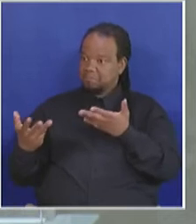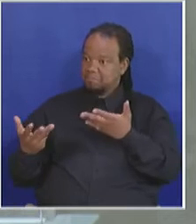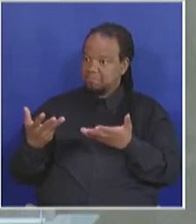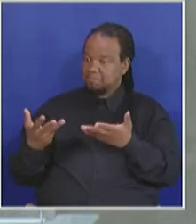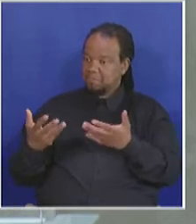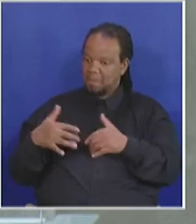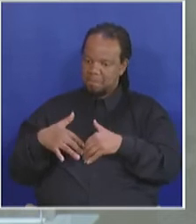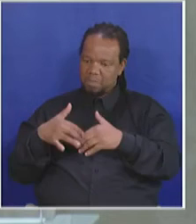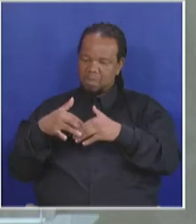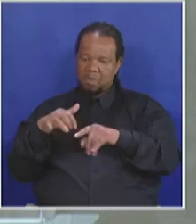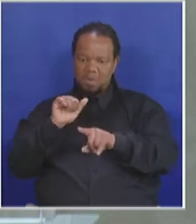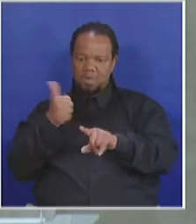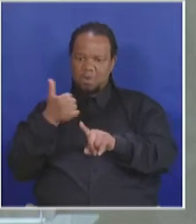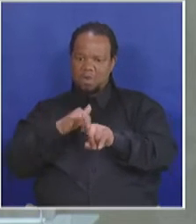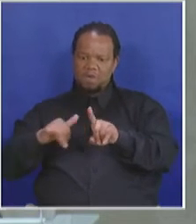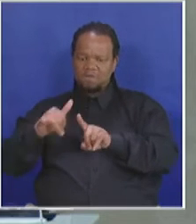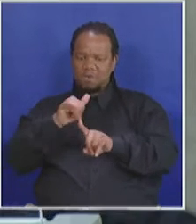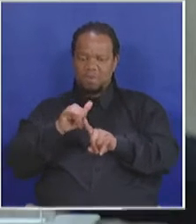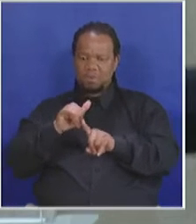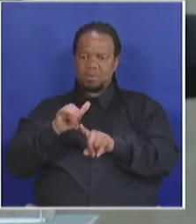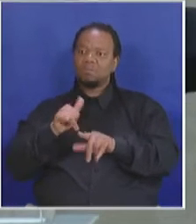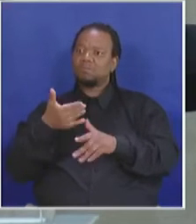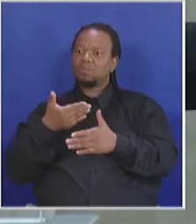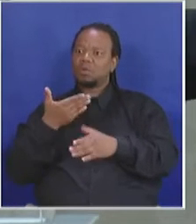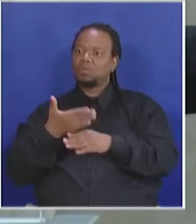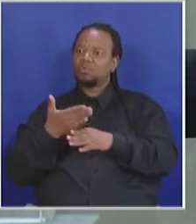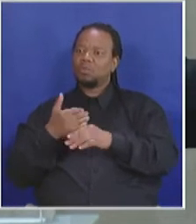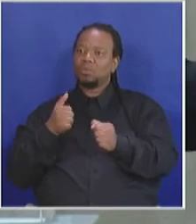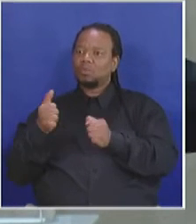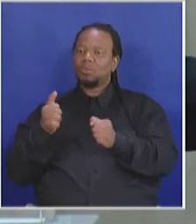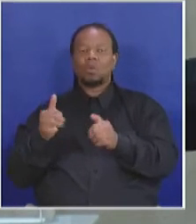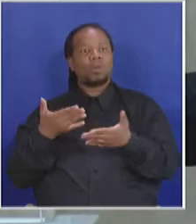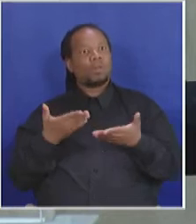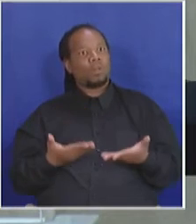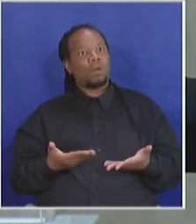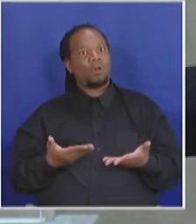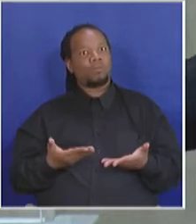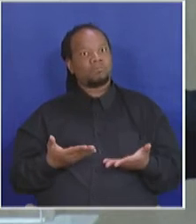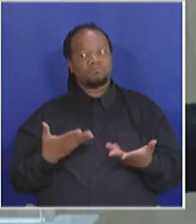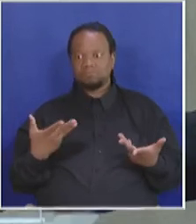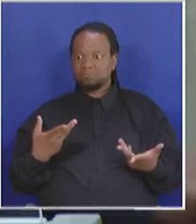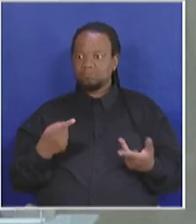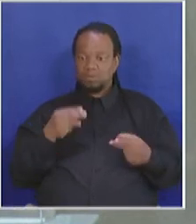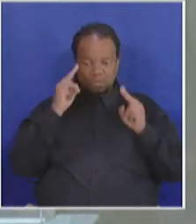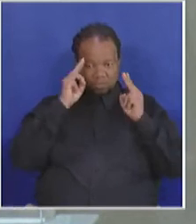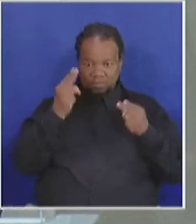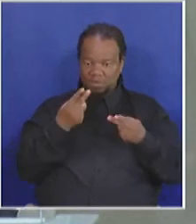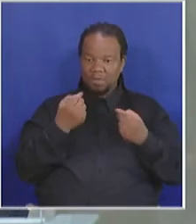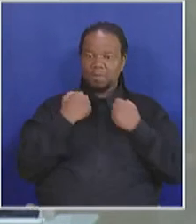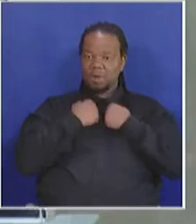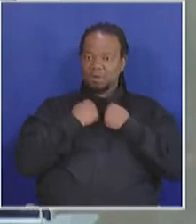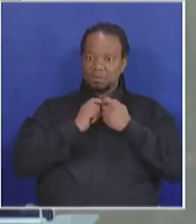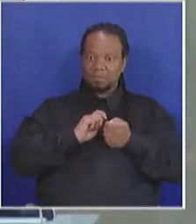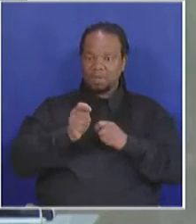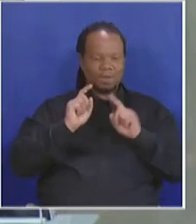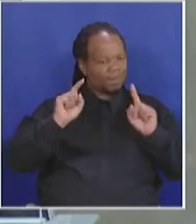can create jobs, and that's why our people cannot pay for their children to go to universities now. And we need to recognize that.